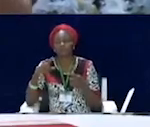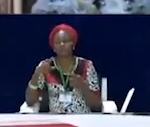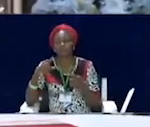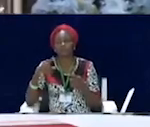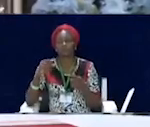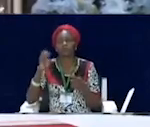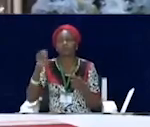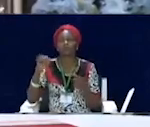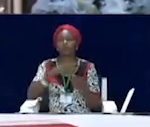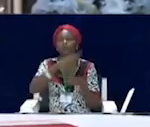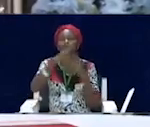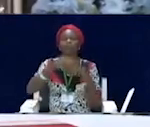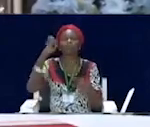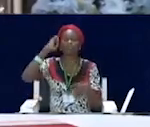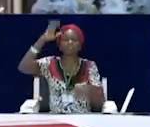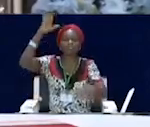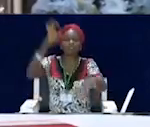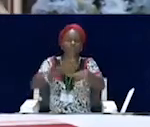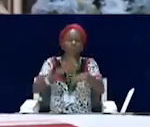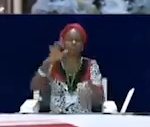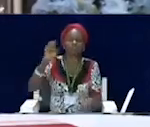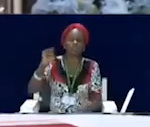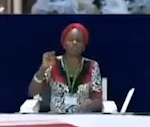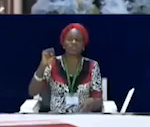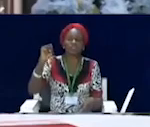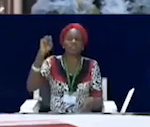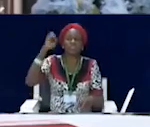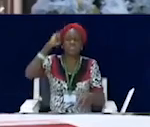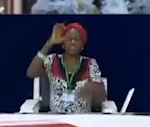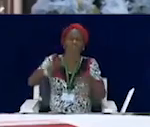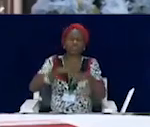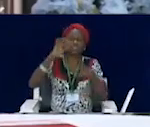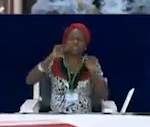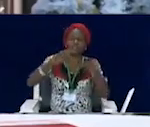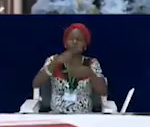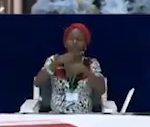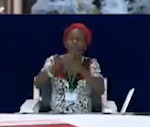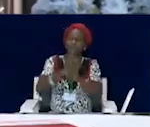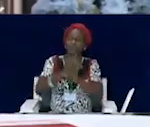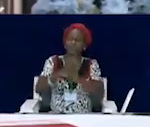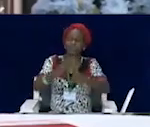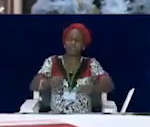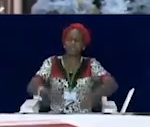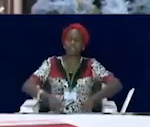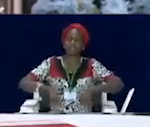So when he touches, his touch can produce life.